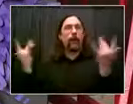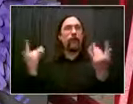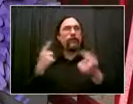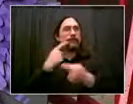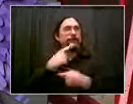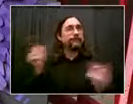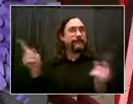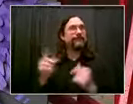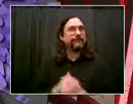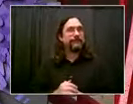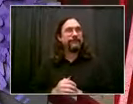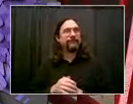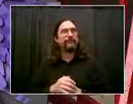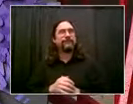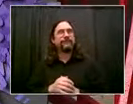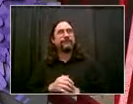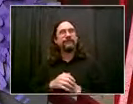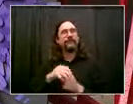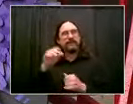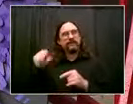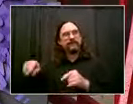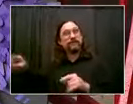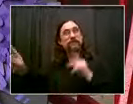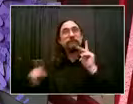why this is a special day.